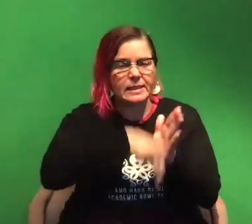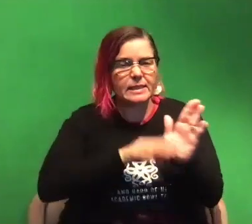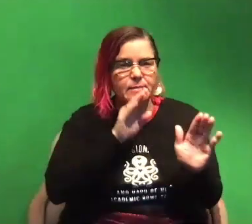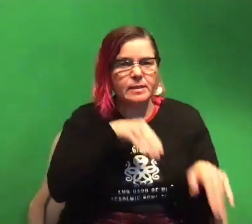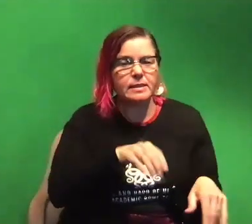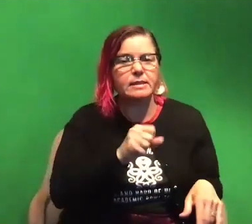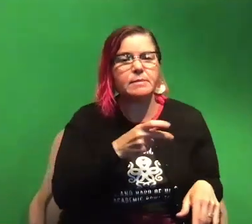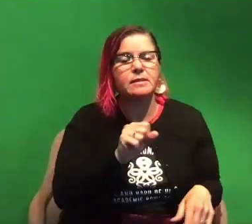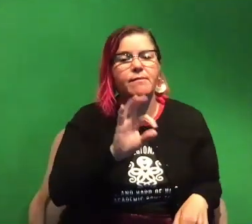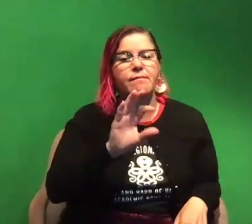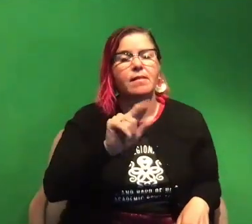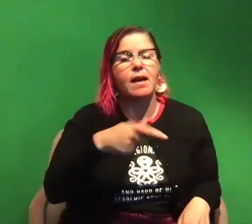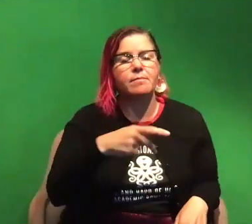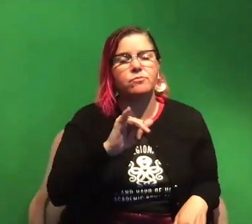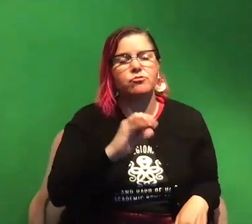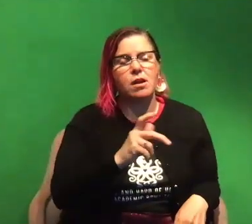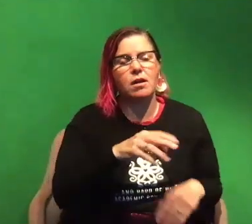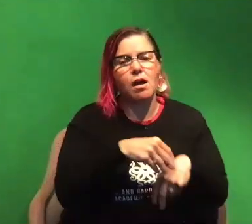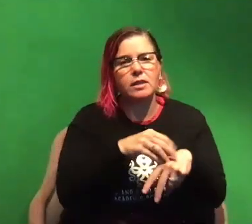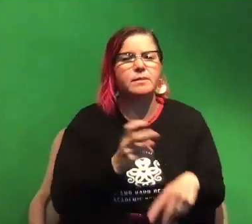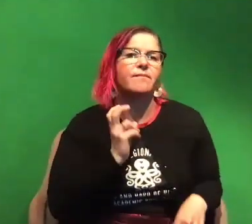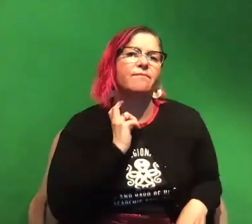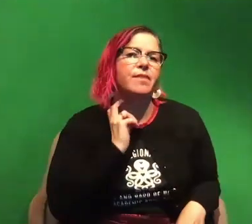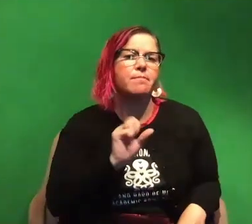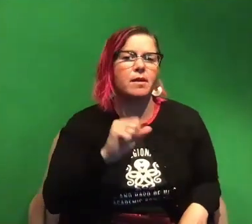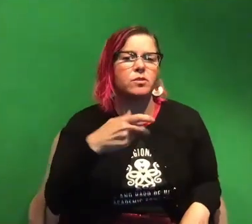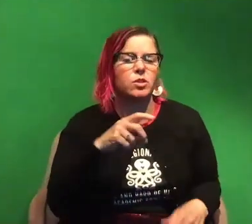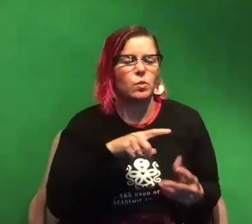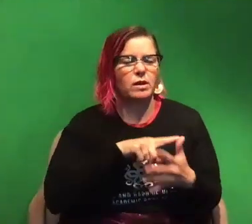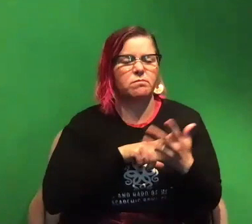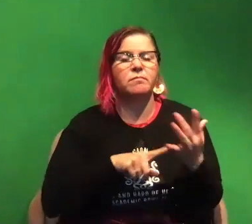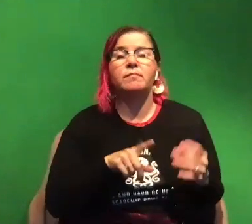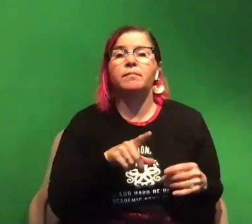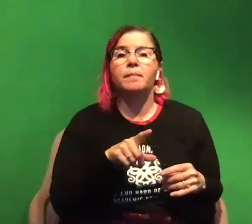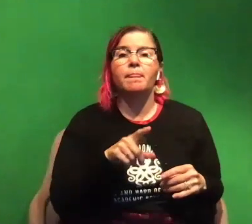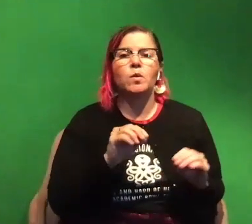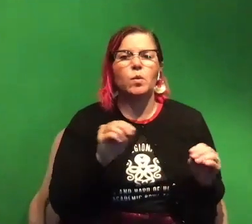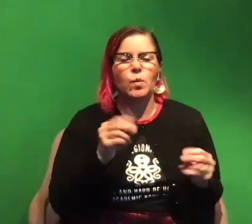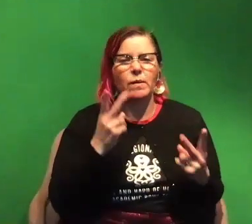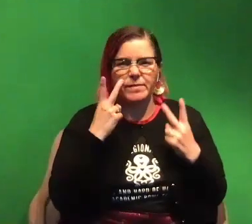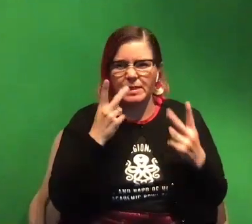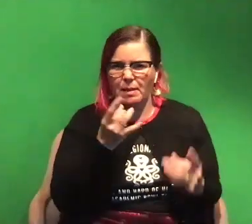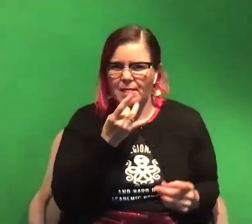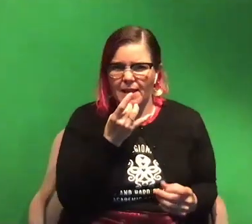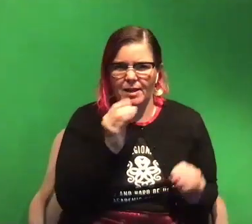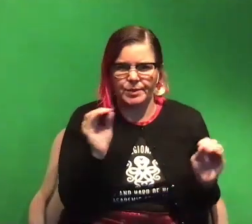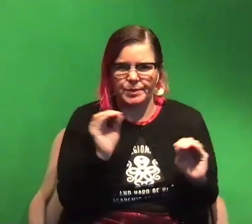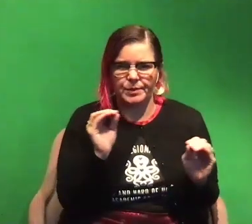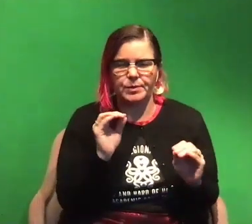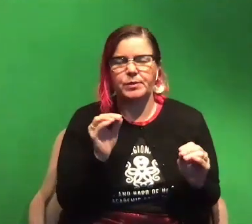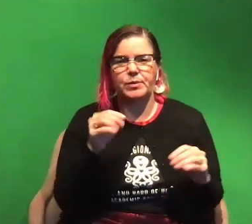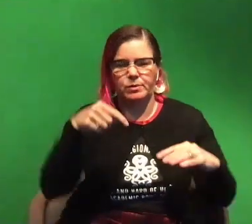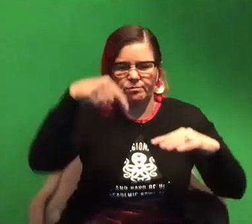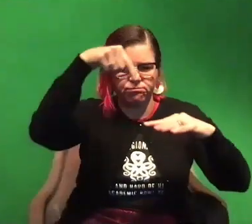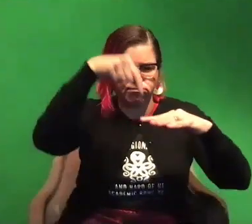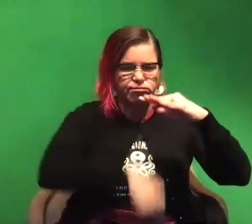like flapjack octopus and vampire squid and things like that, where there's no visible light down there that penetrates at those